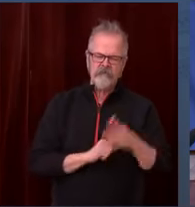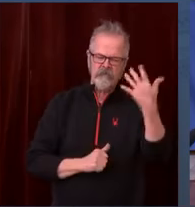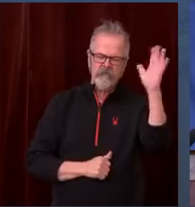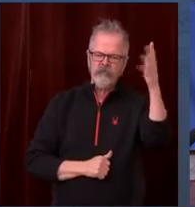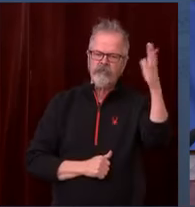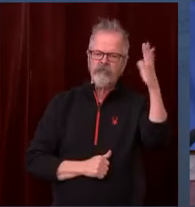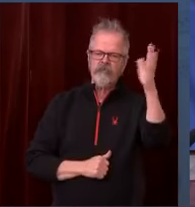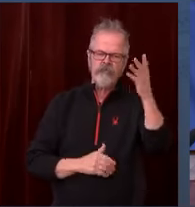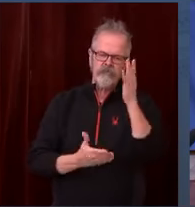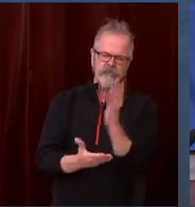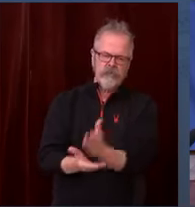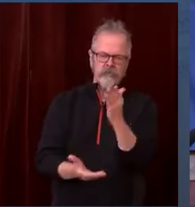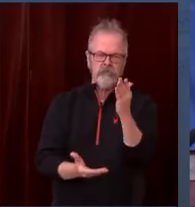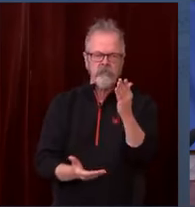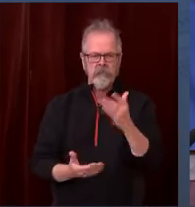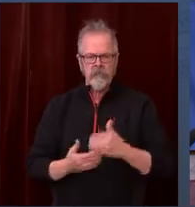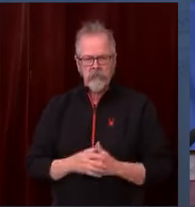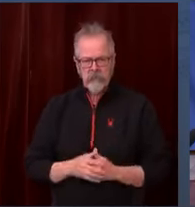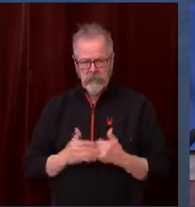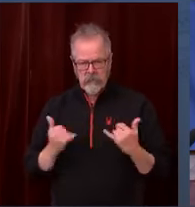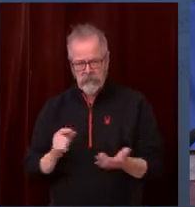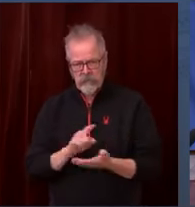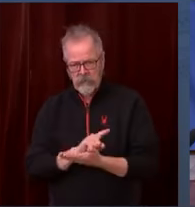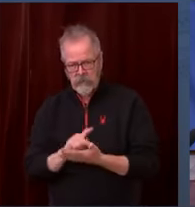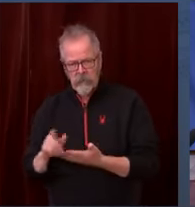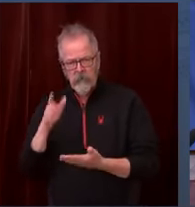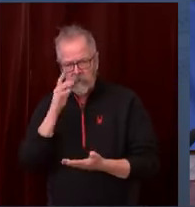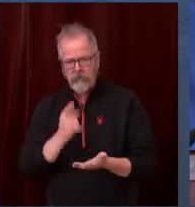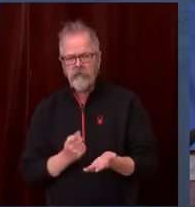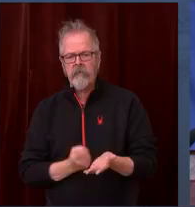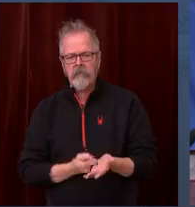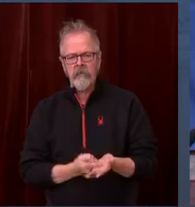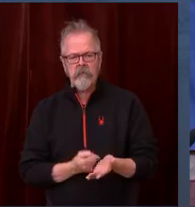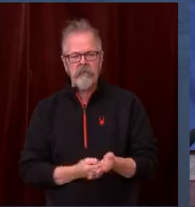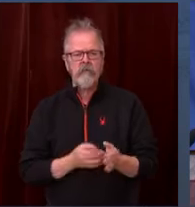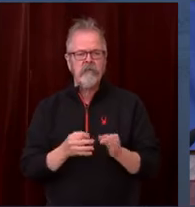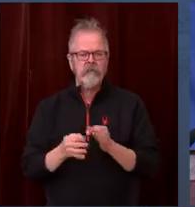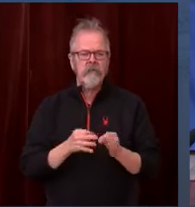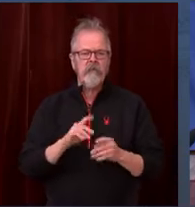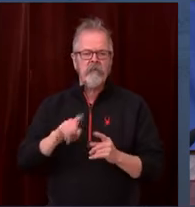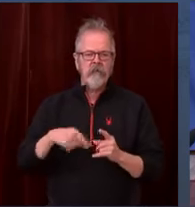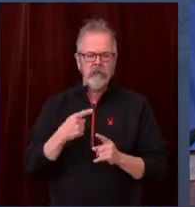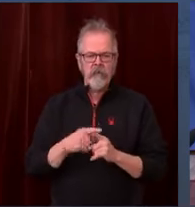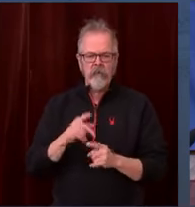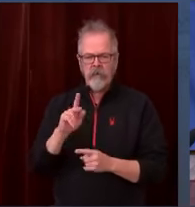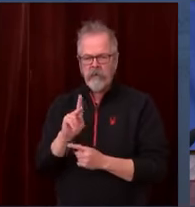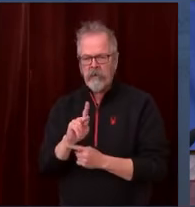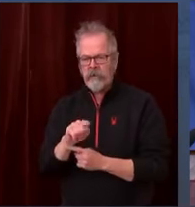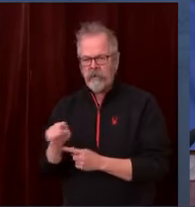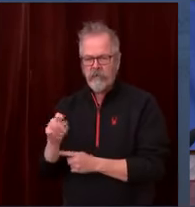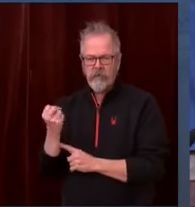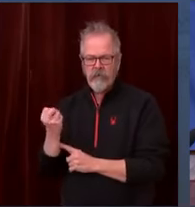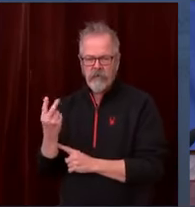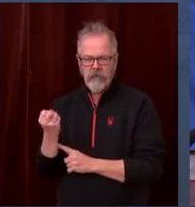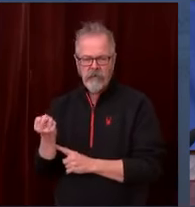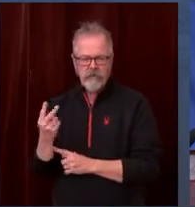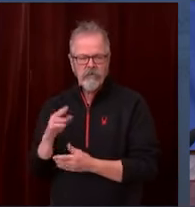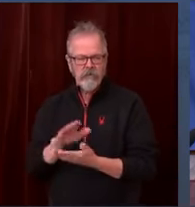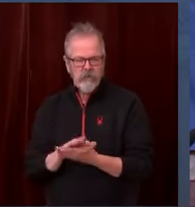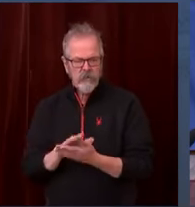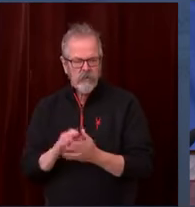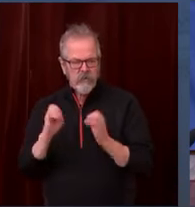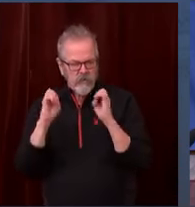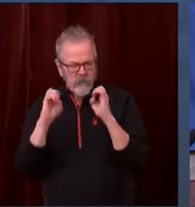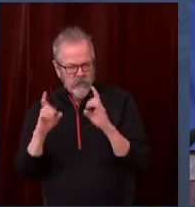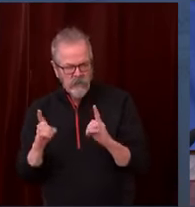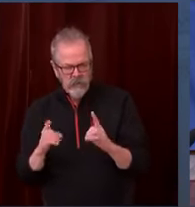children of color can enter kindergarten and first grade without being behind. We'll be discussing the environmental justice that we